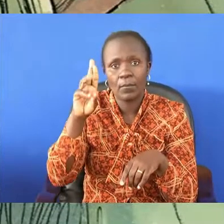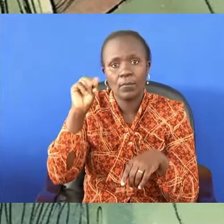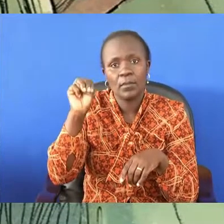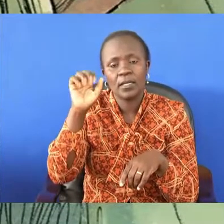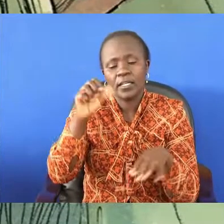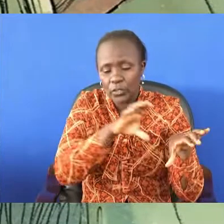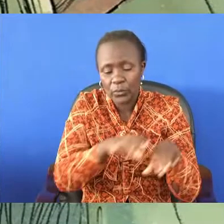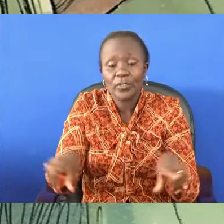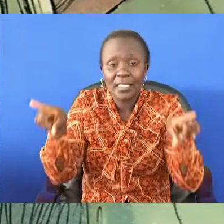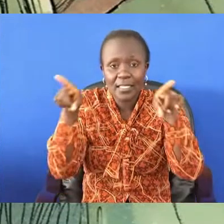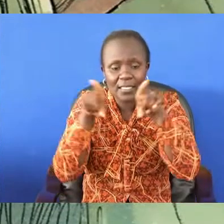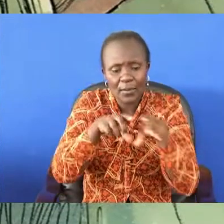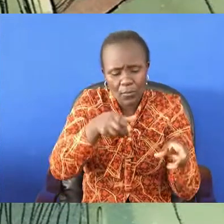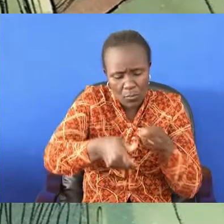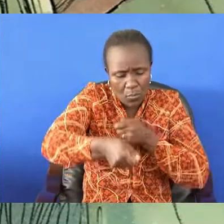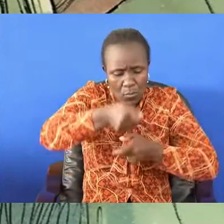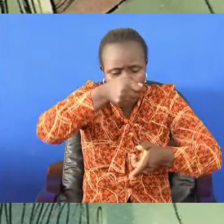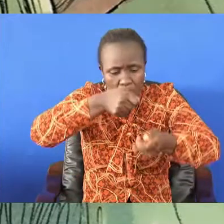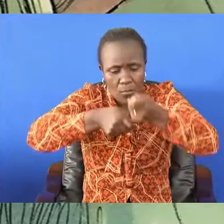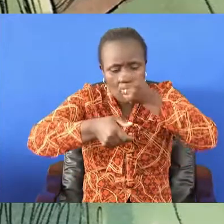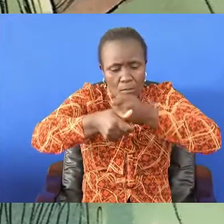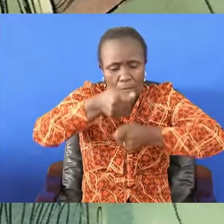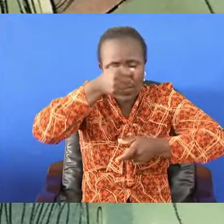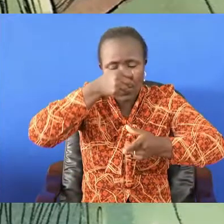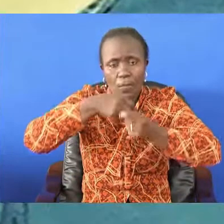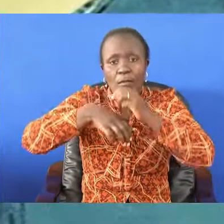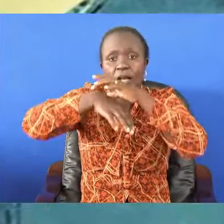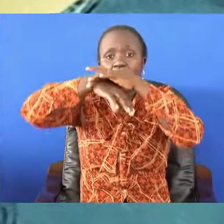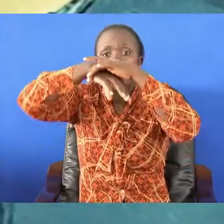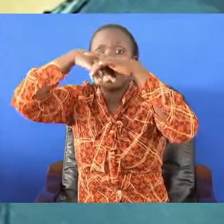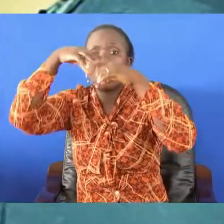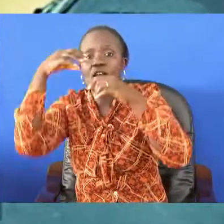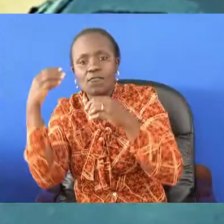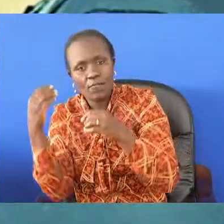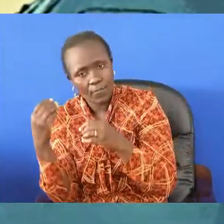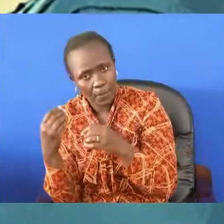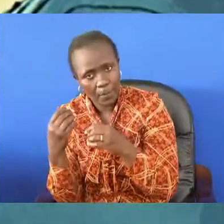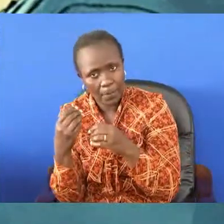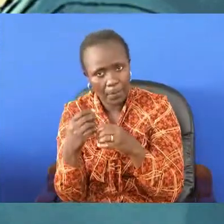him out. He was put into the custody,